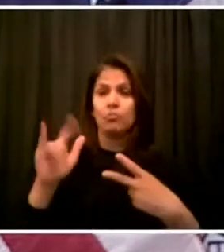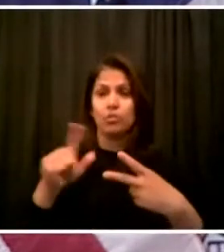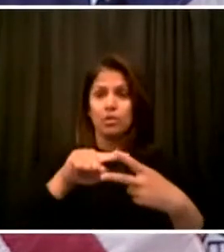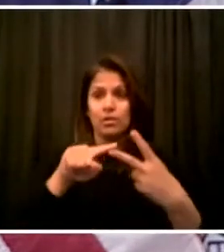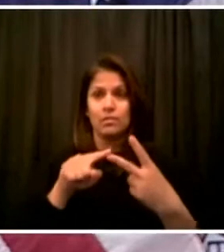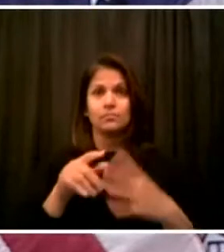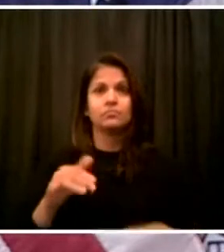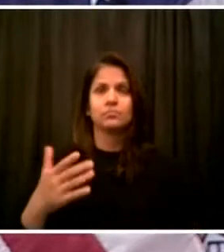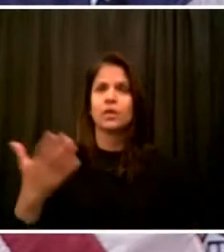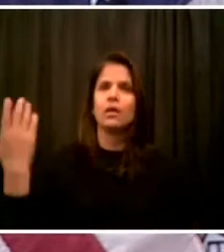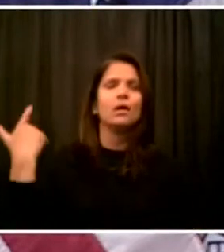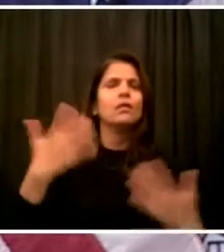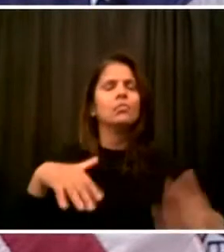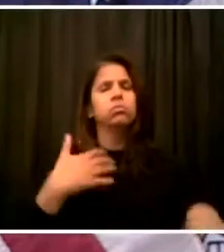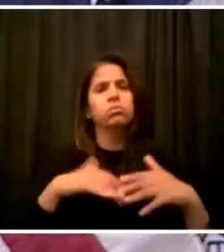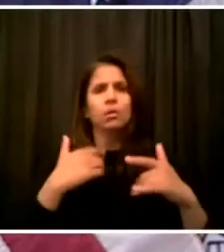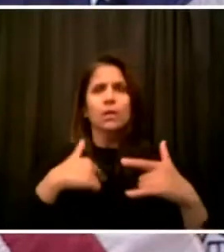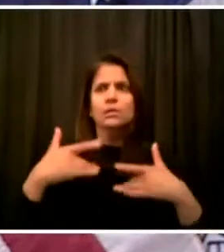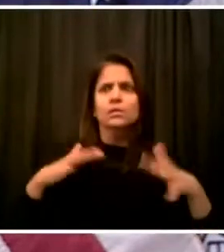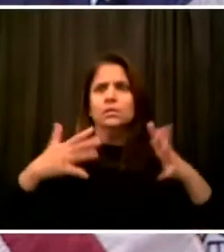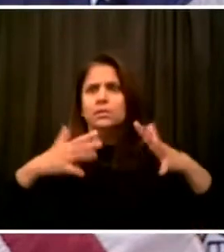PPEs for the week ahead.